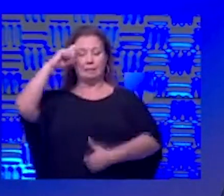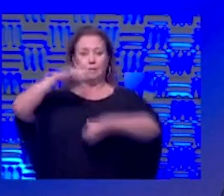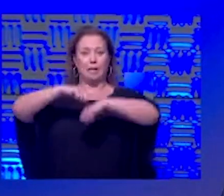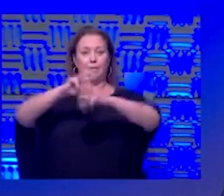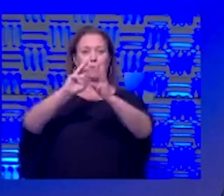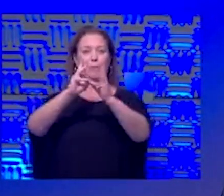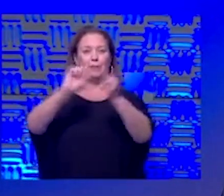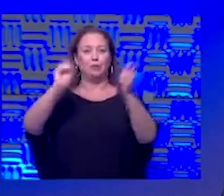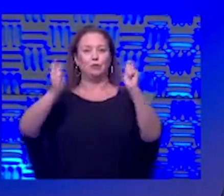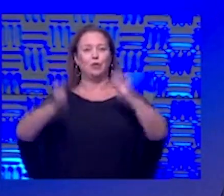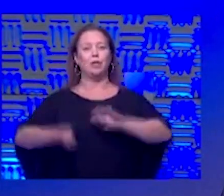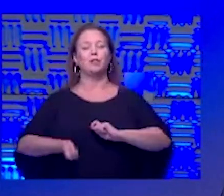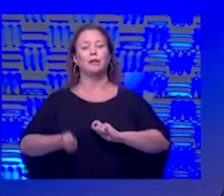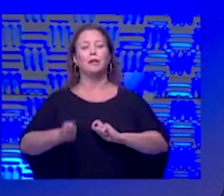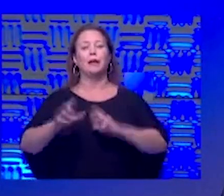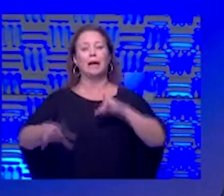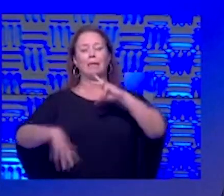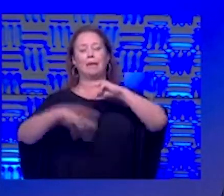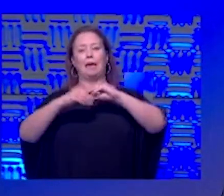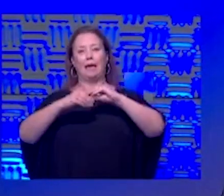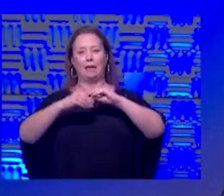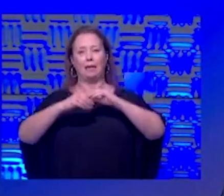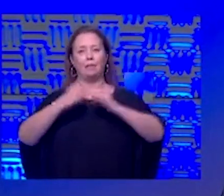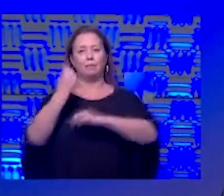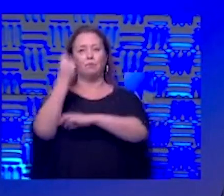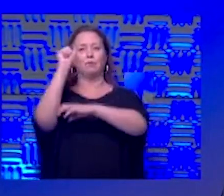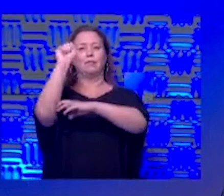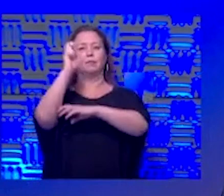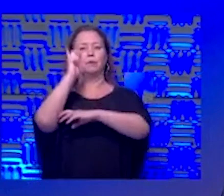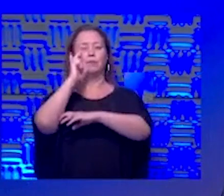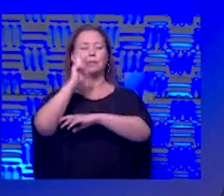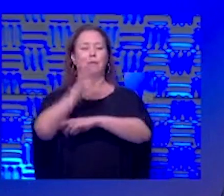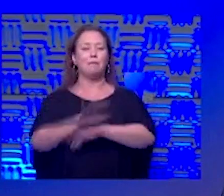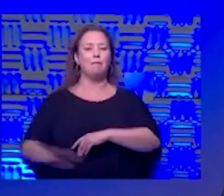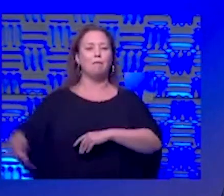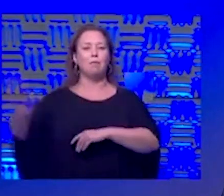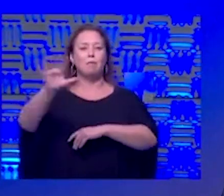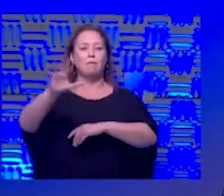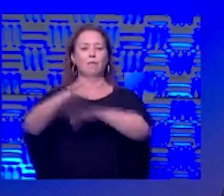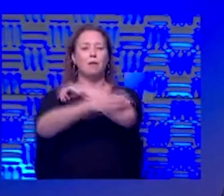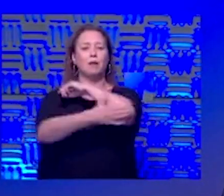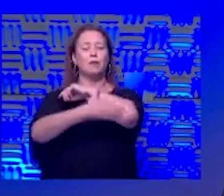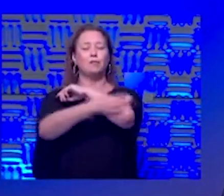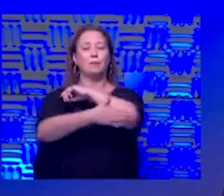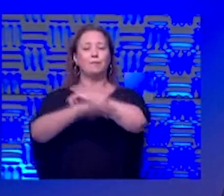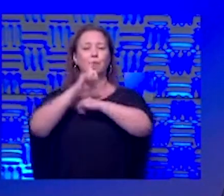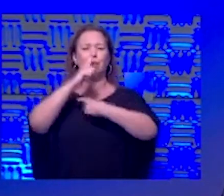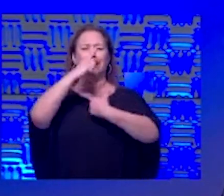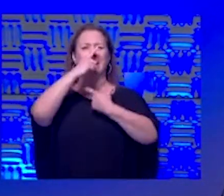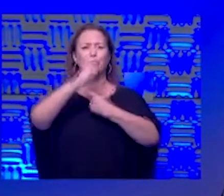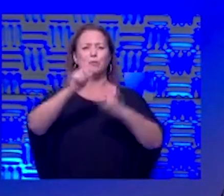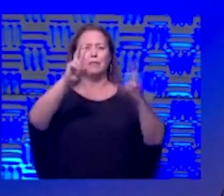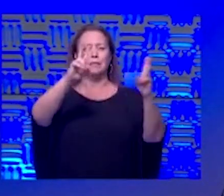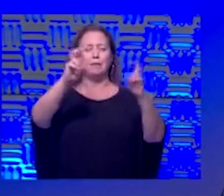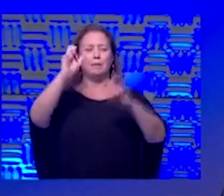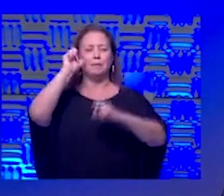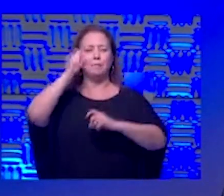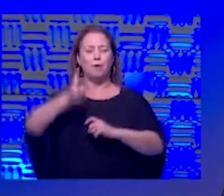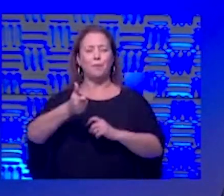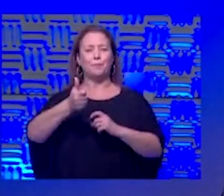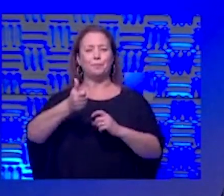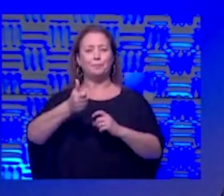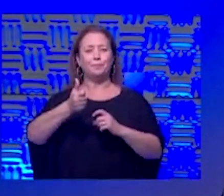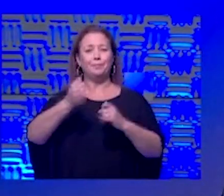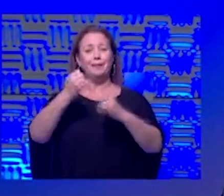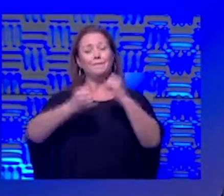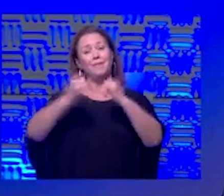weather's changing, and then of course you add the unrest and the protests that we have seen across the country. So a really interesting topic tomorrow that we're going to talk about.